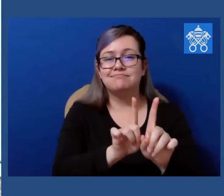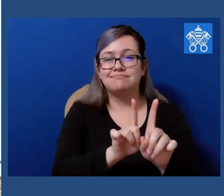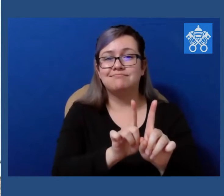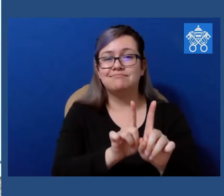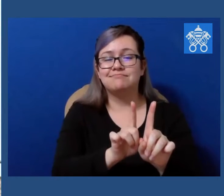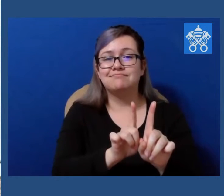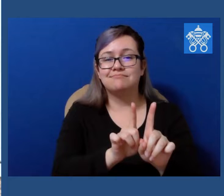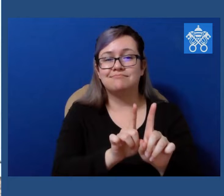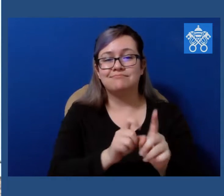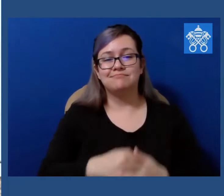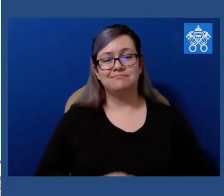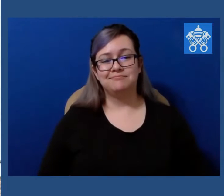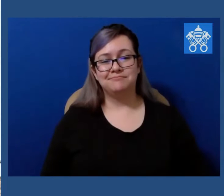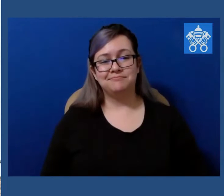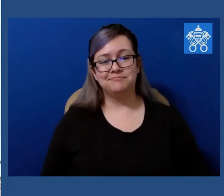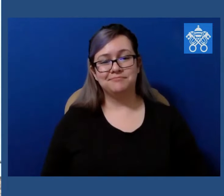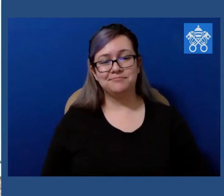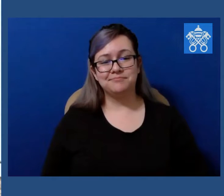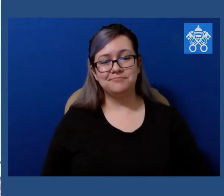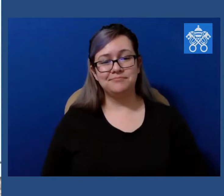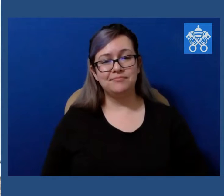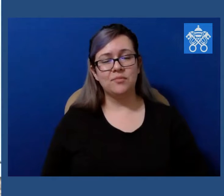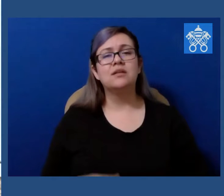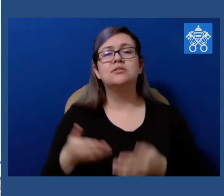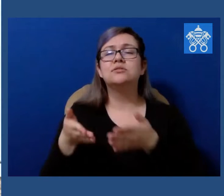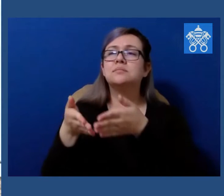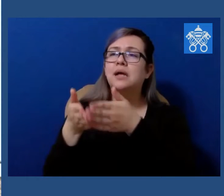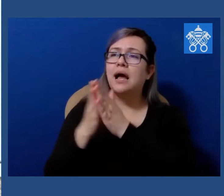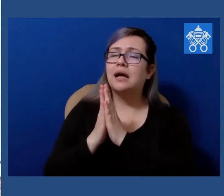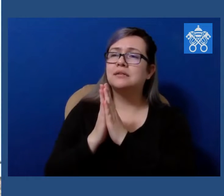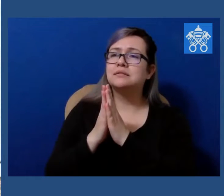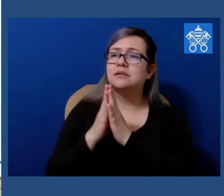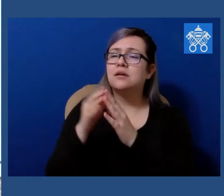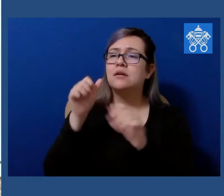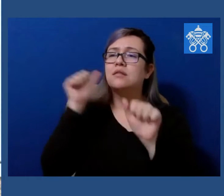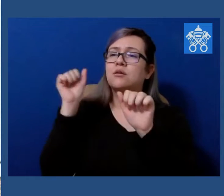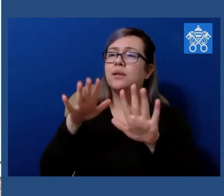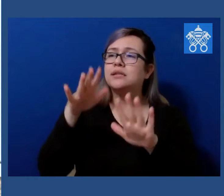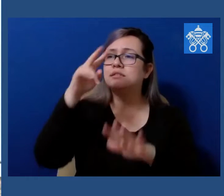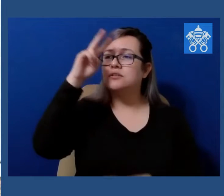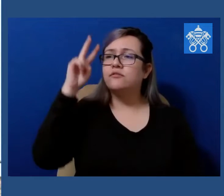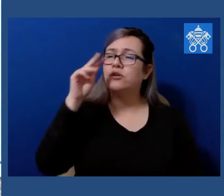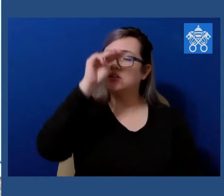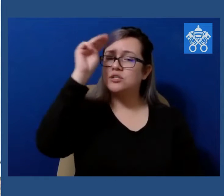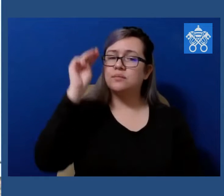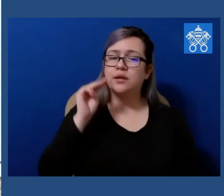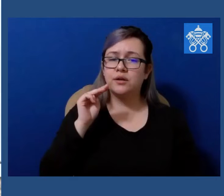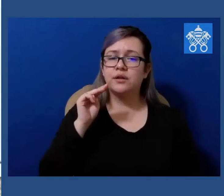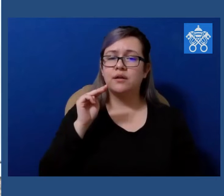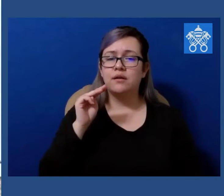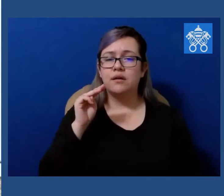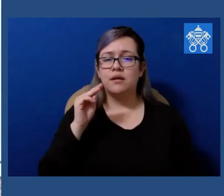us, a God of mercy and tenderness. So let us ask the Blessed Virgin Mary to fill us with hope and